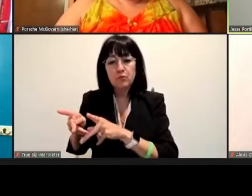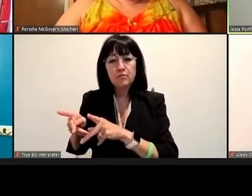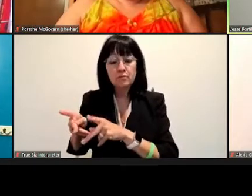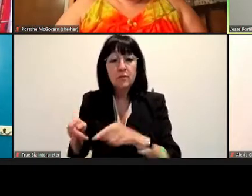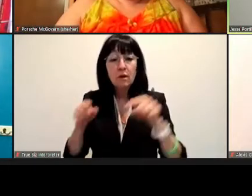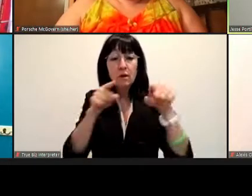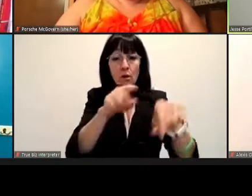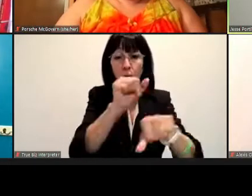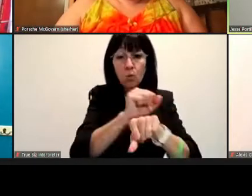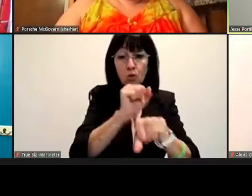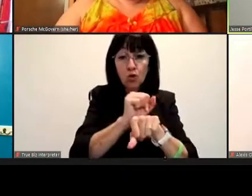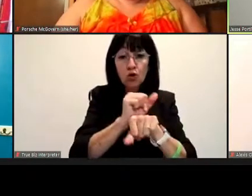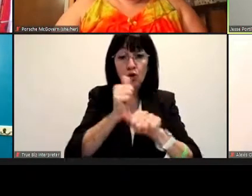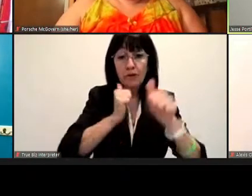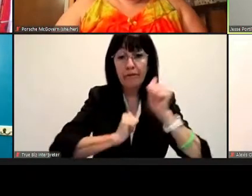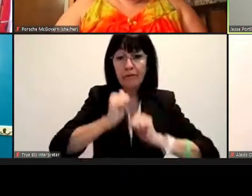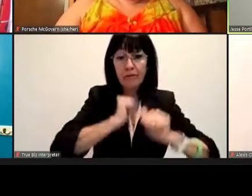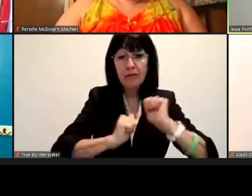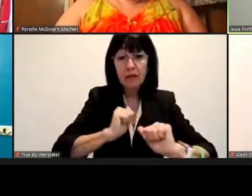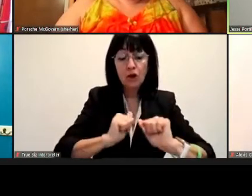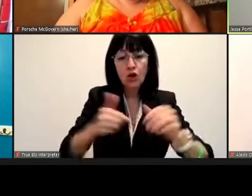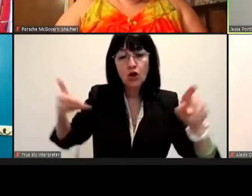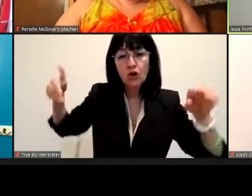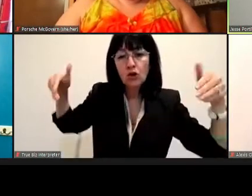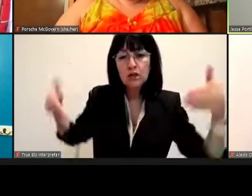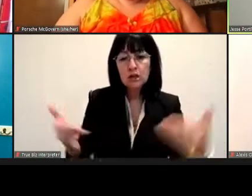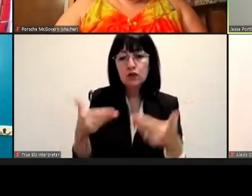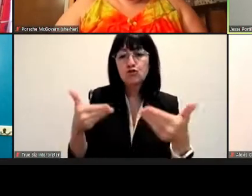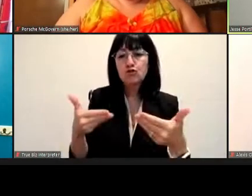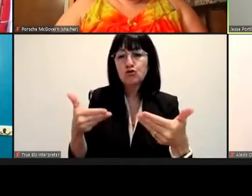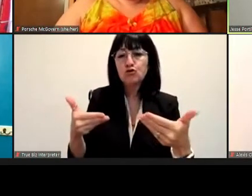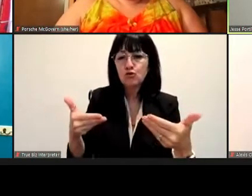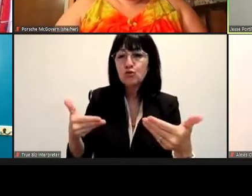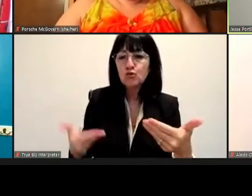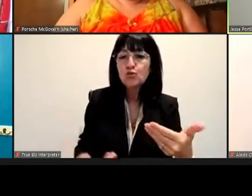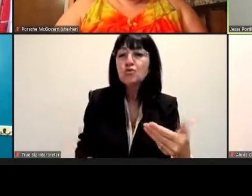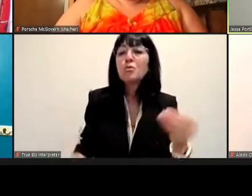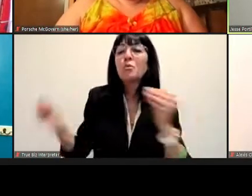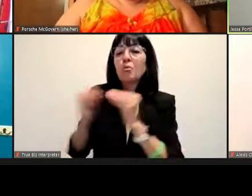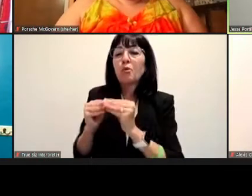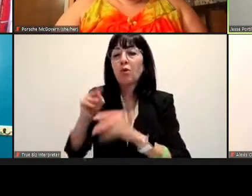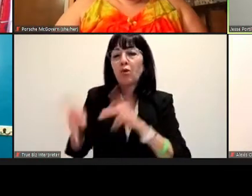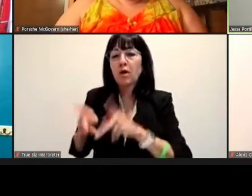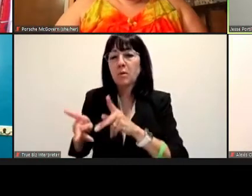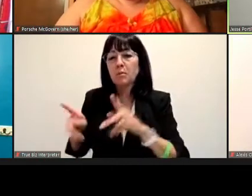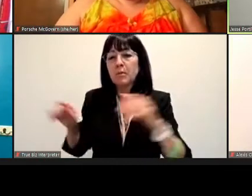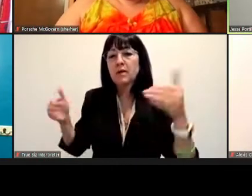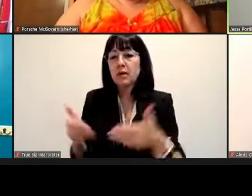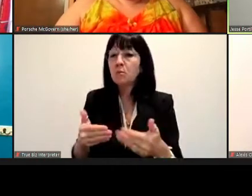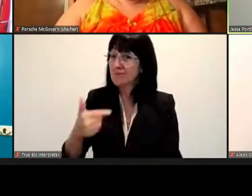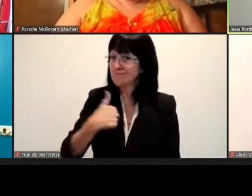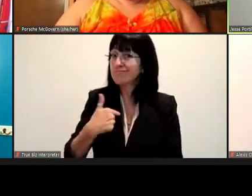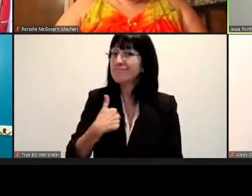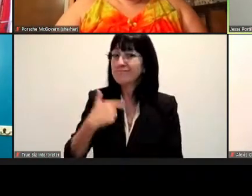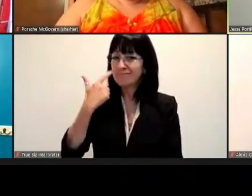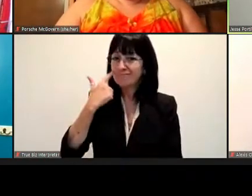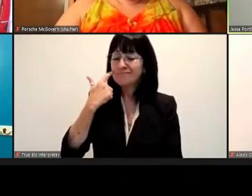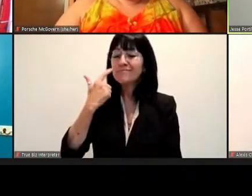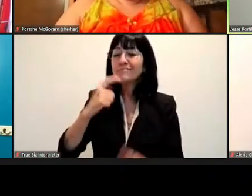And that's the practice that I have started to do. And it's too early to see if there's